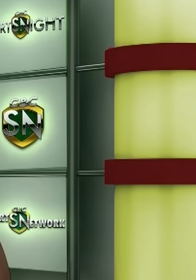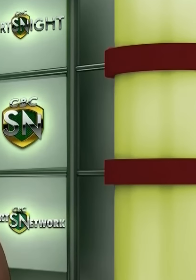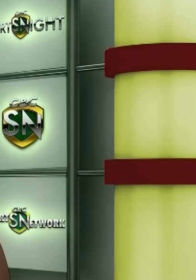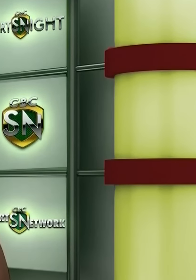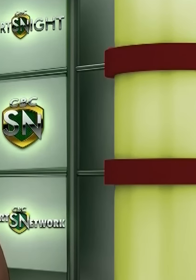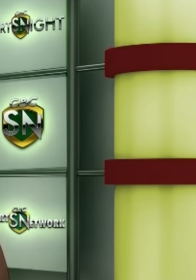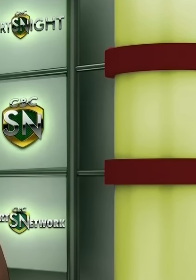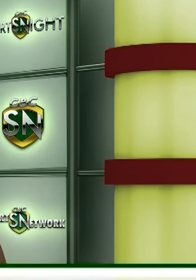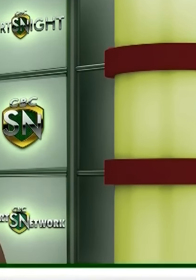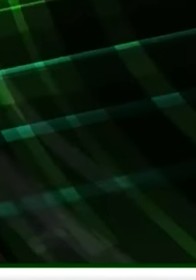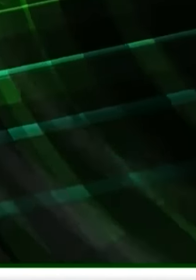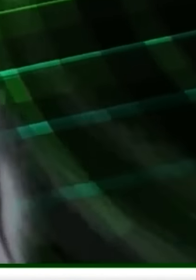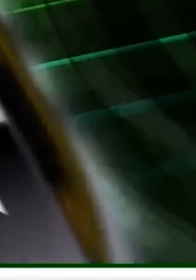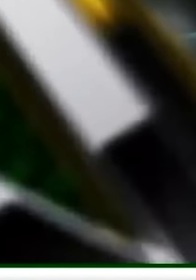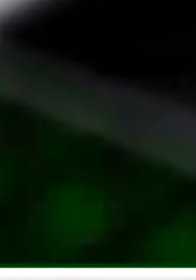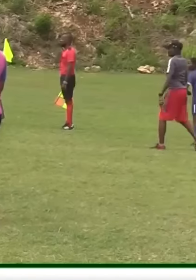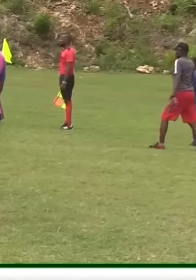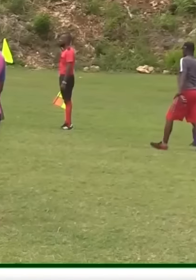reports.